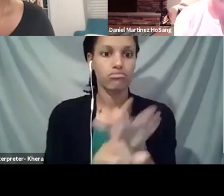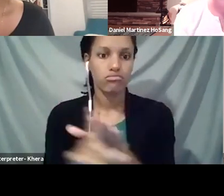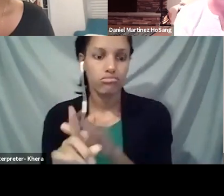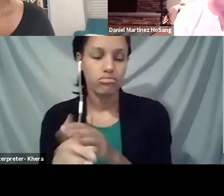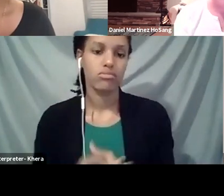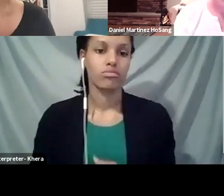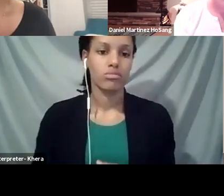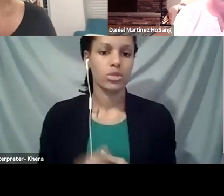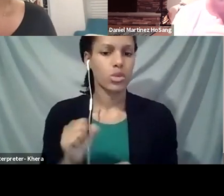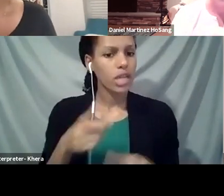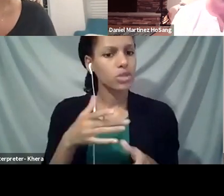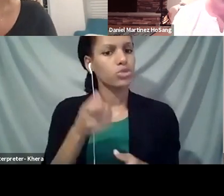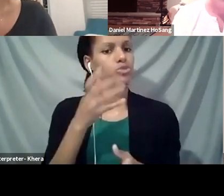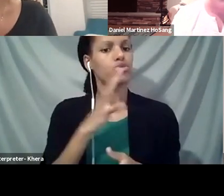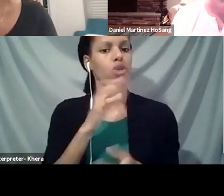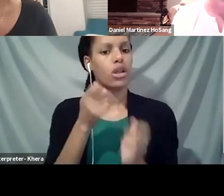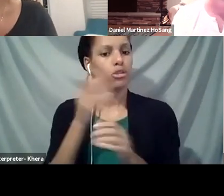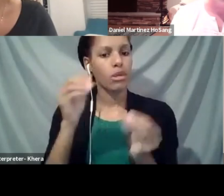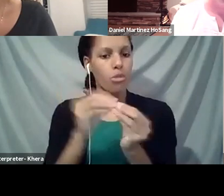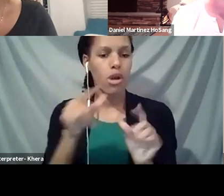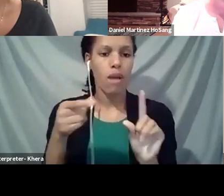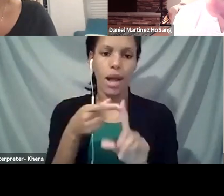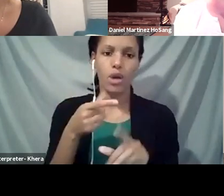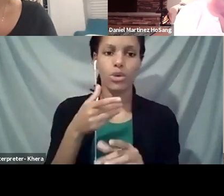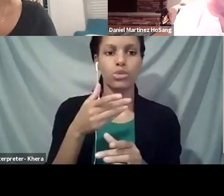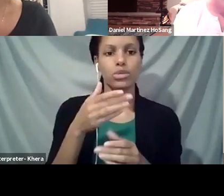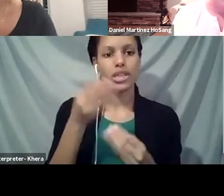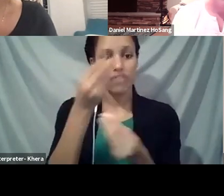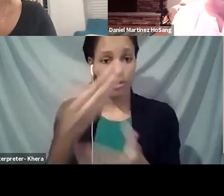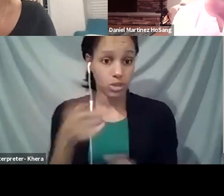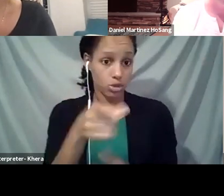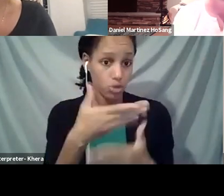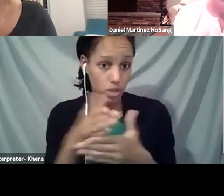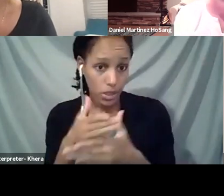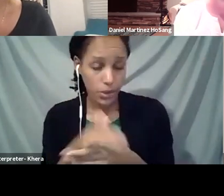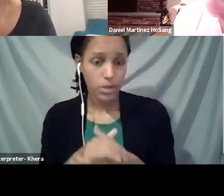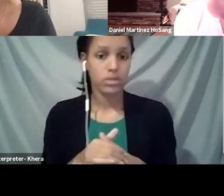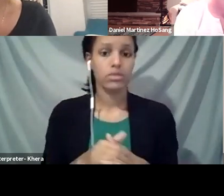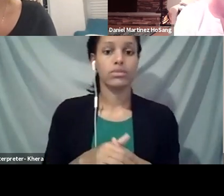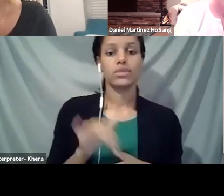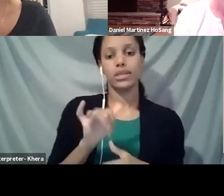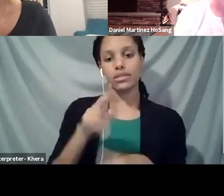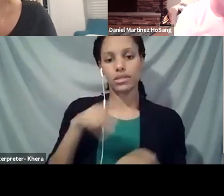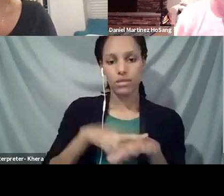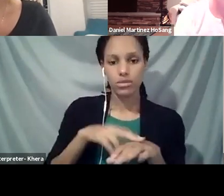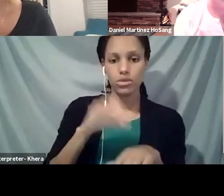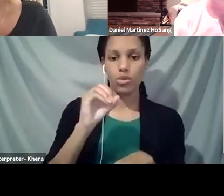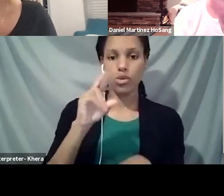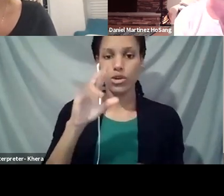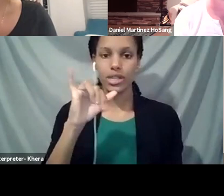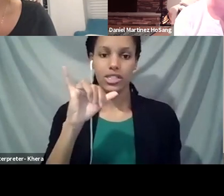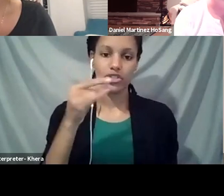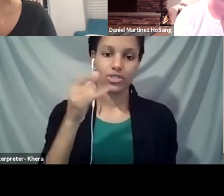little bit more maybe to how a lot of the data that you shared are disaggregated by national origin and ethnicity, but what are some of the